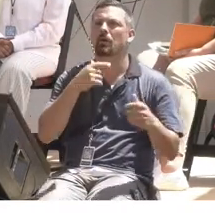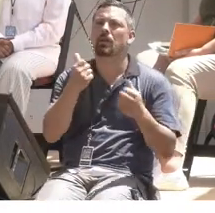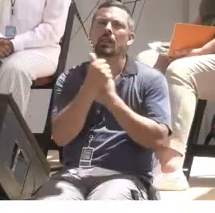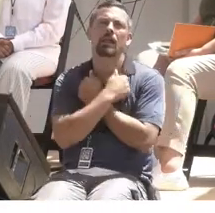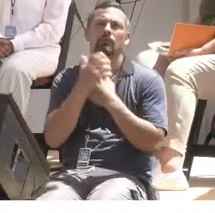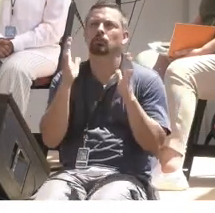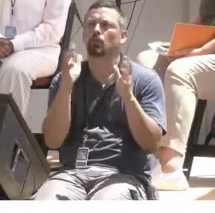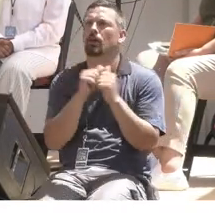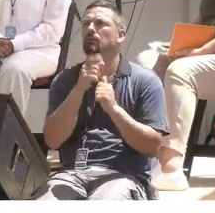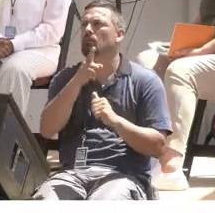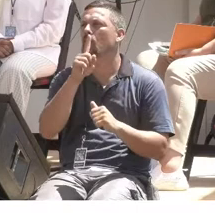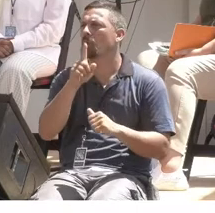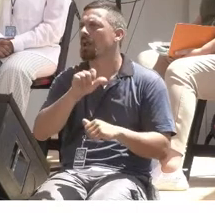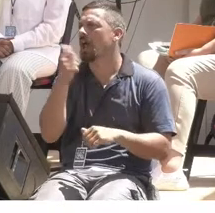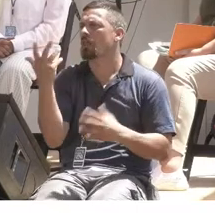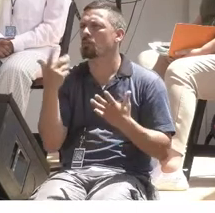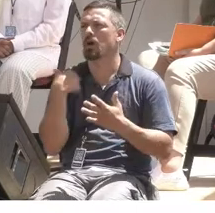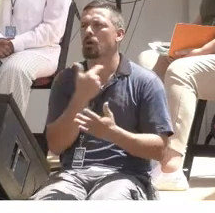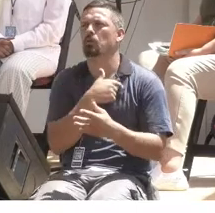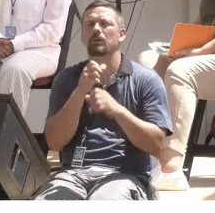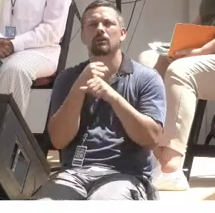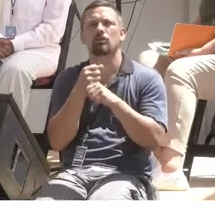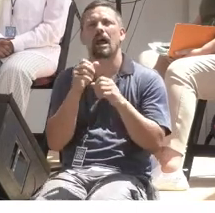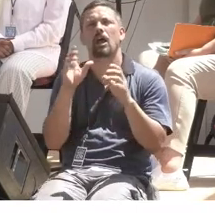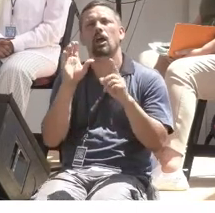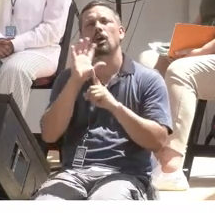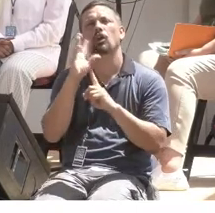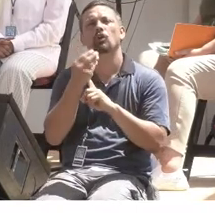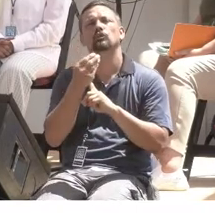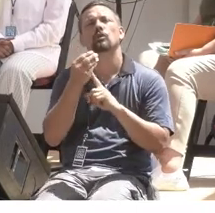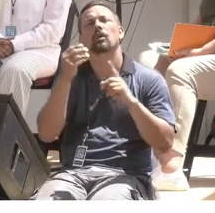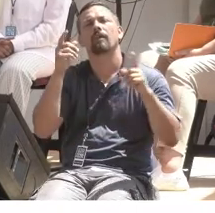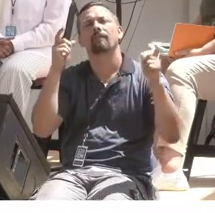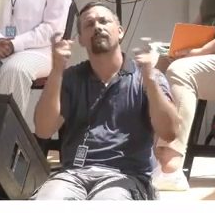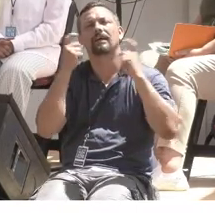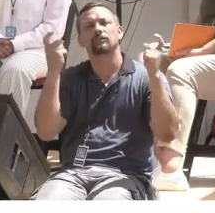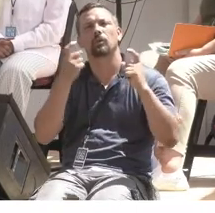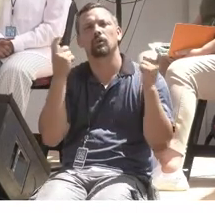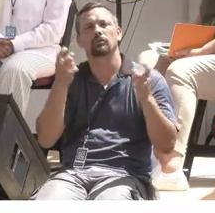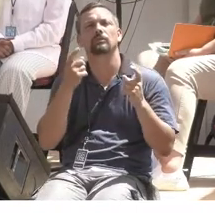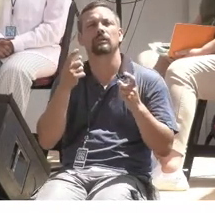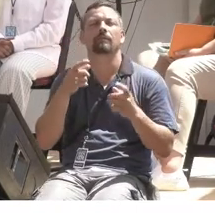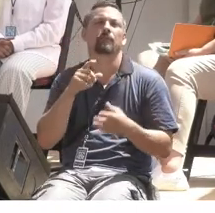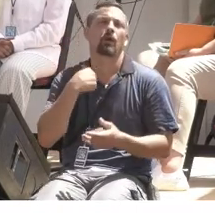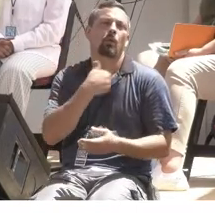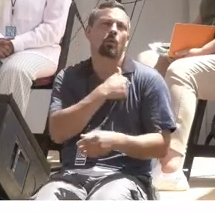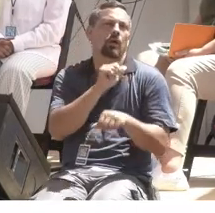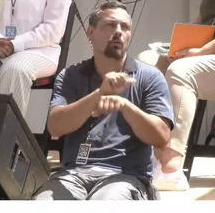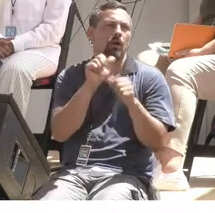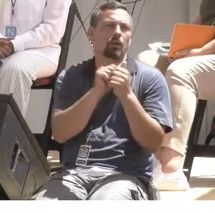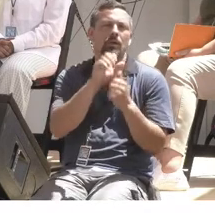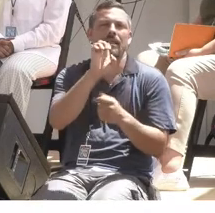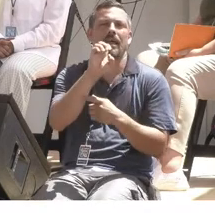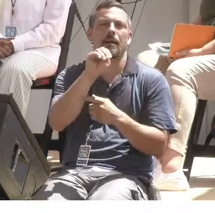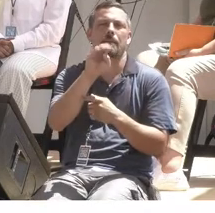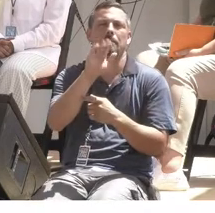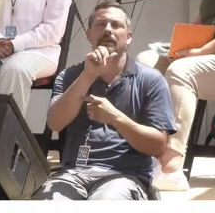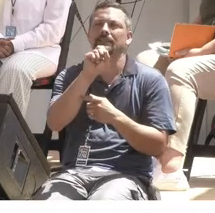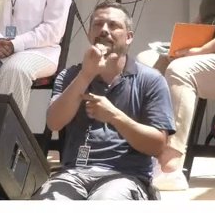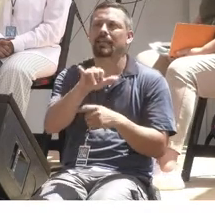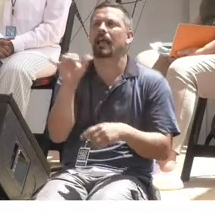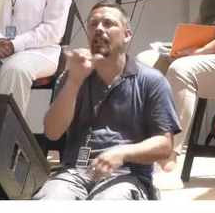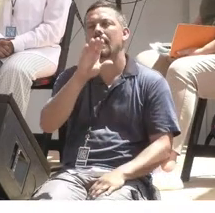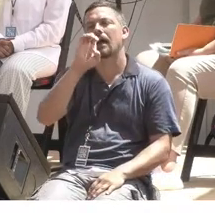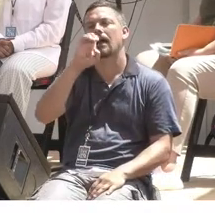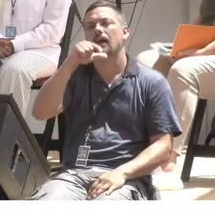and then one other thing is that we create cultural festivals with collection launches. So we work with embassies to do, we did a collection on Ecuador,